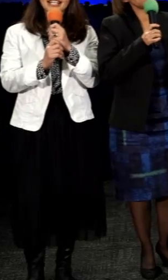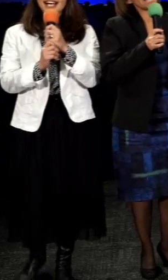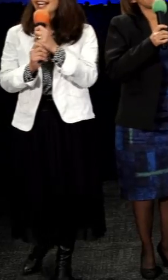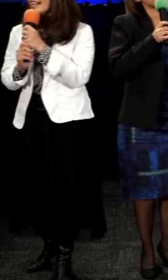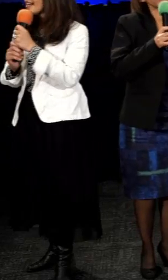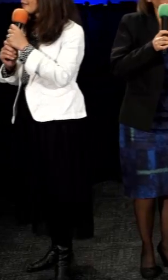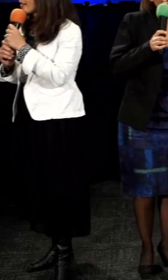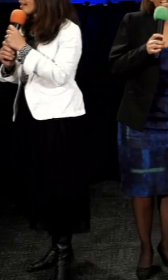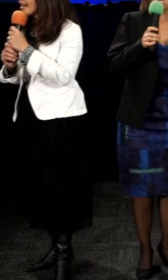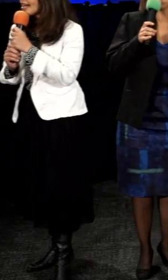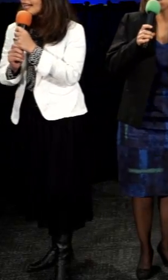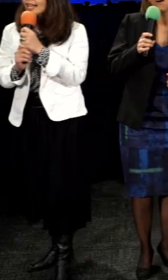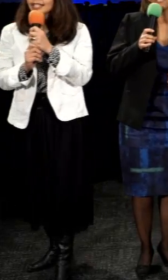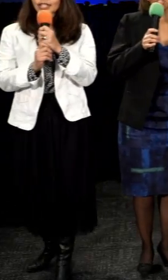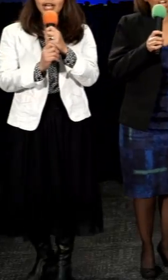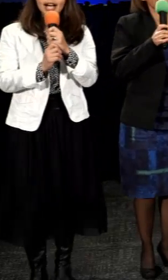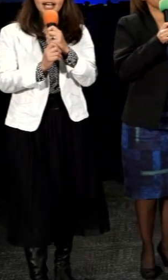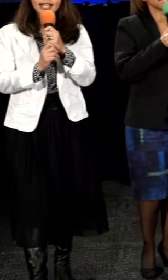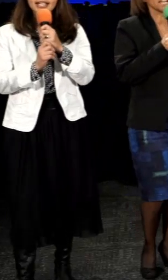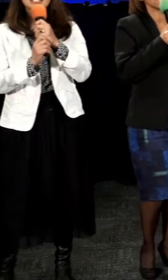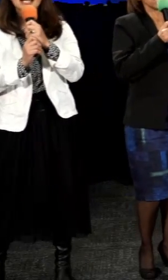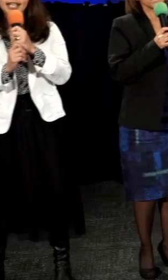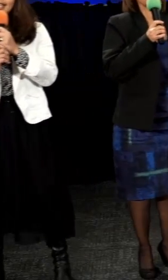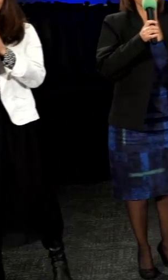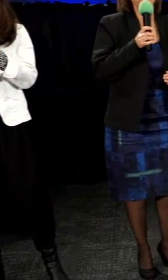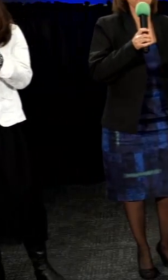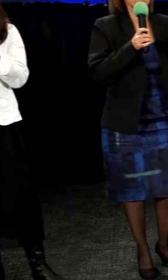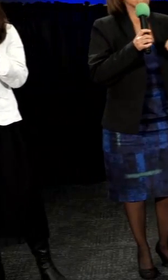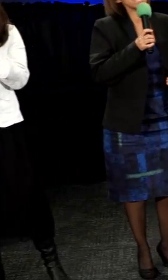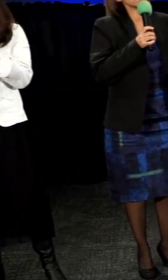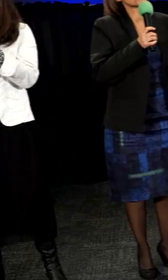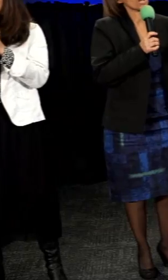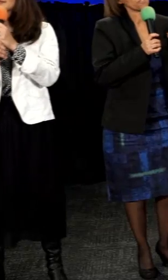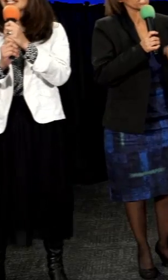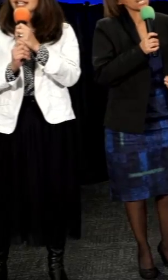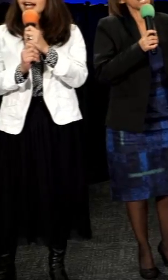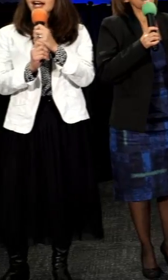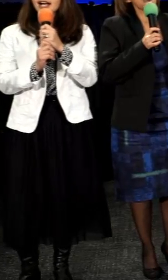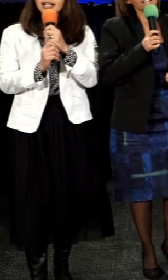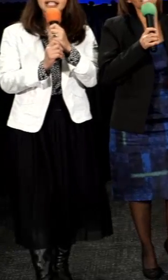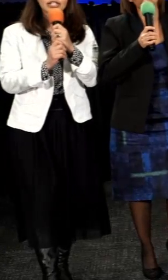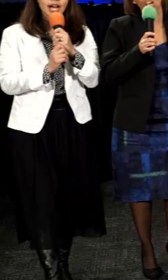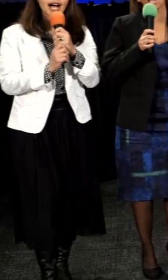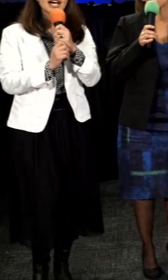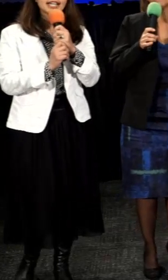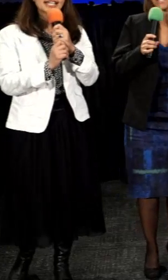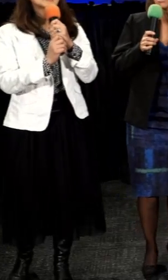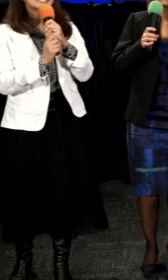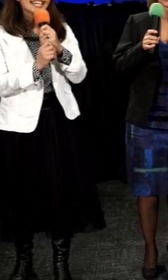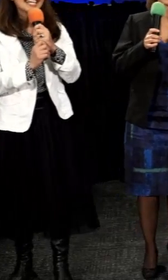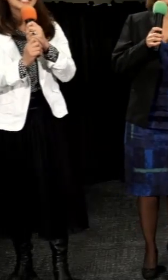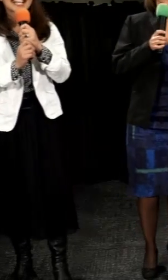Lord, the light of your love is shining in the midst of the darkness,